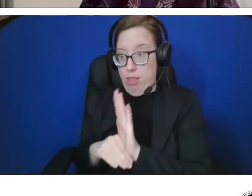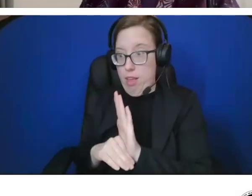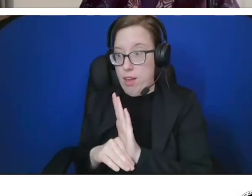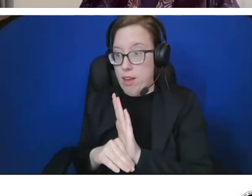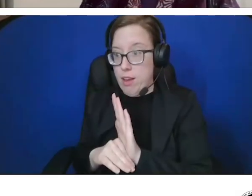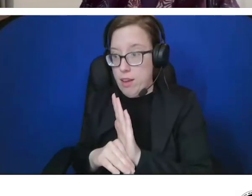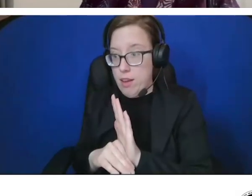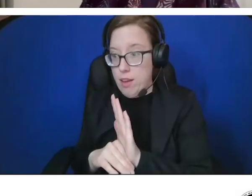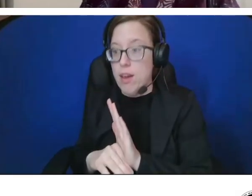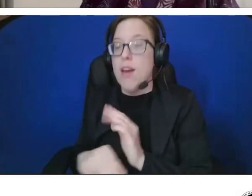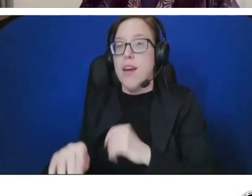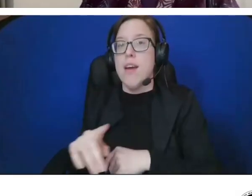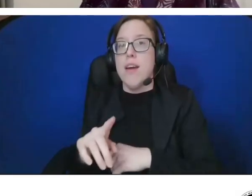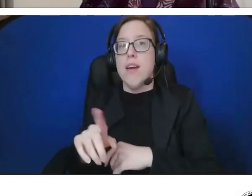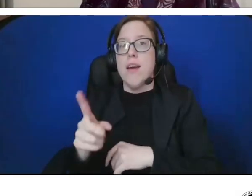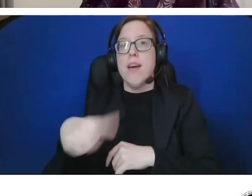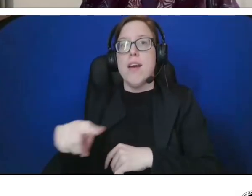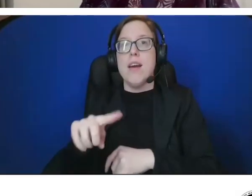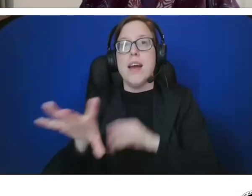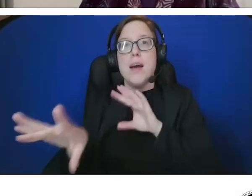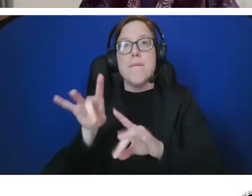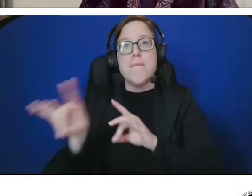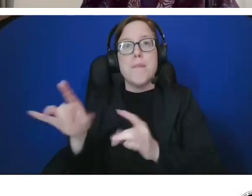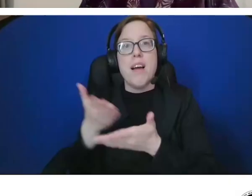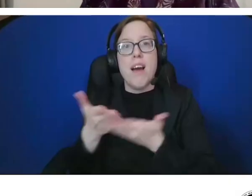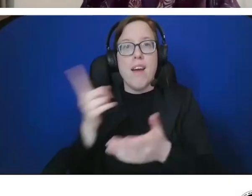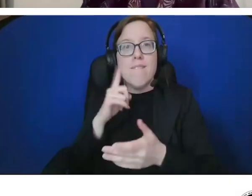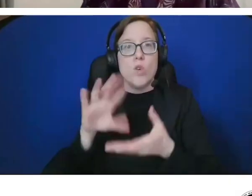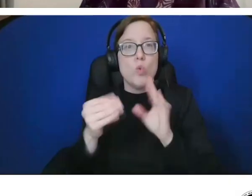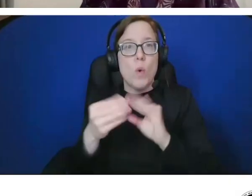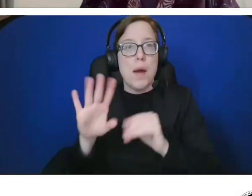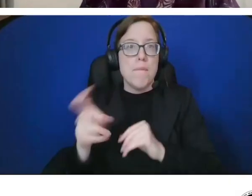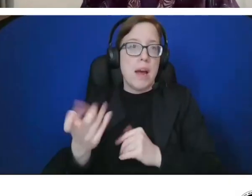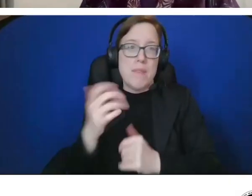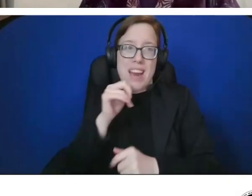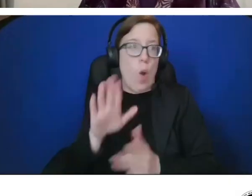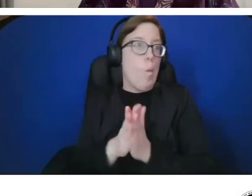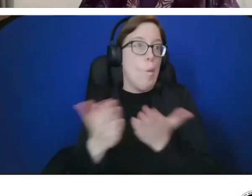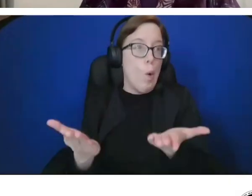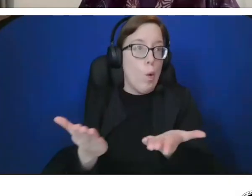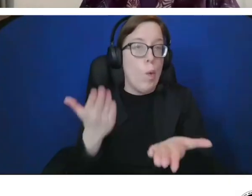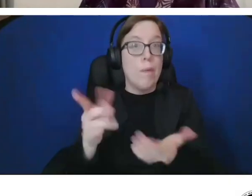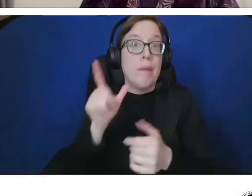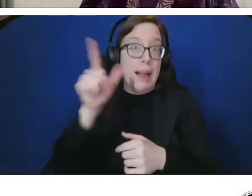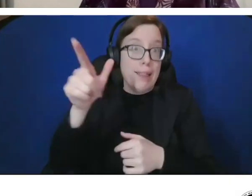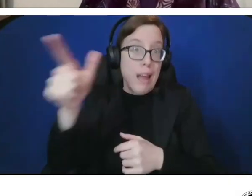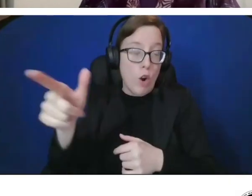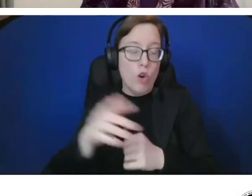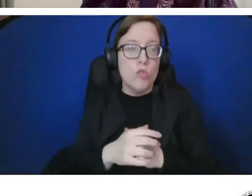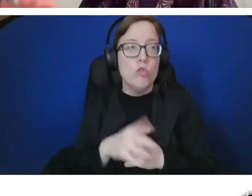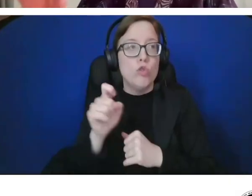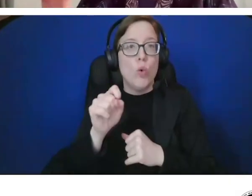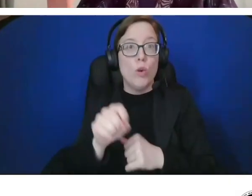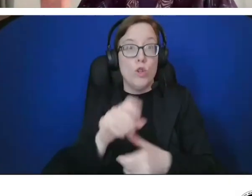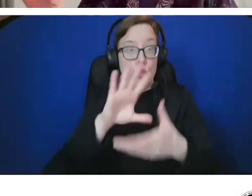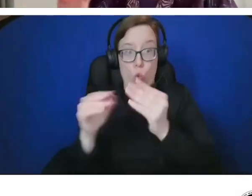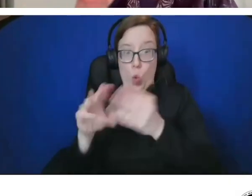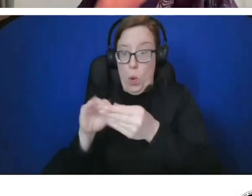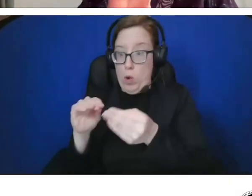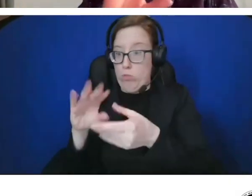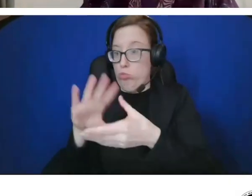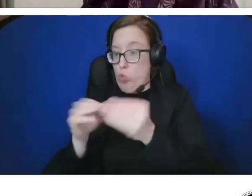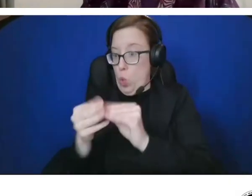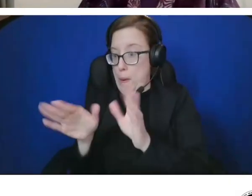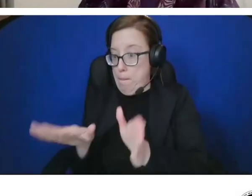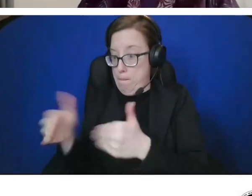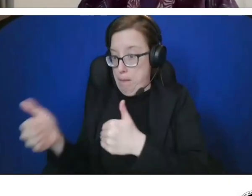if you actually collect the objects for the story box, which may not ever turn into a book, or it might later on. So you could move from a story